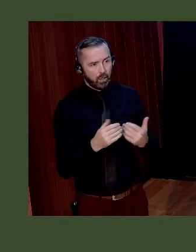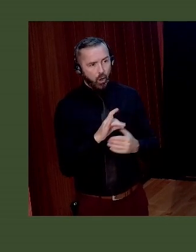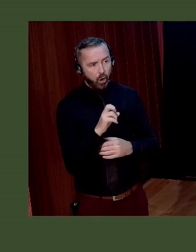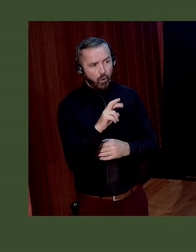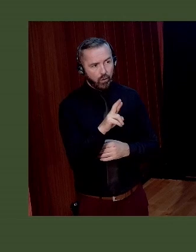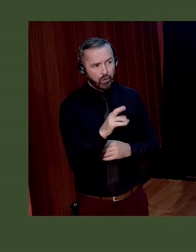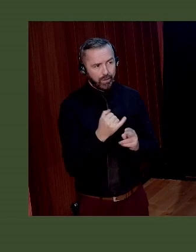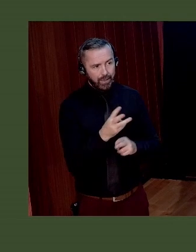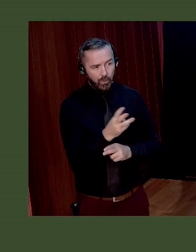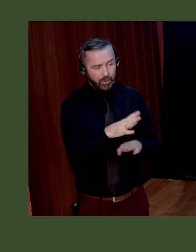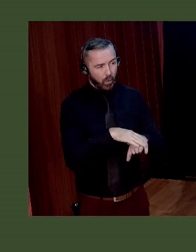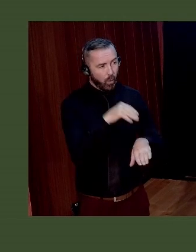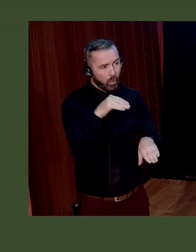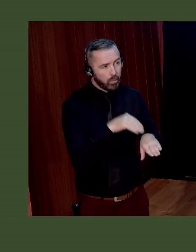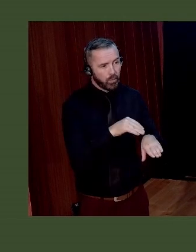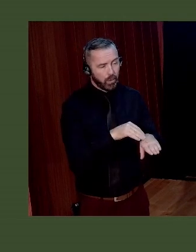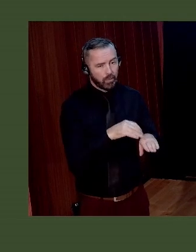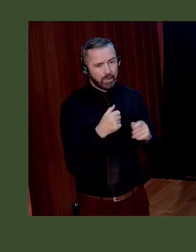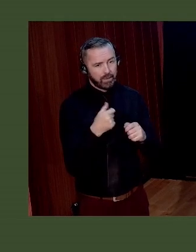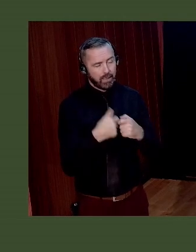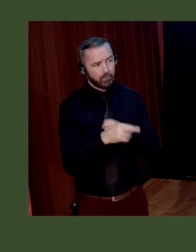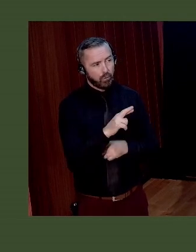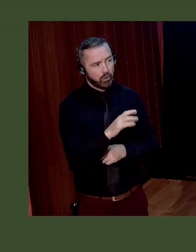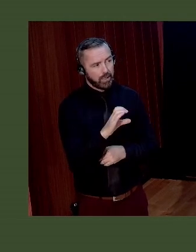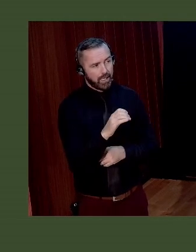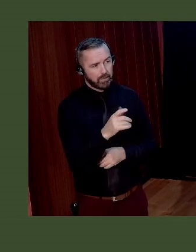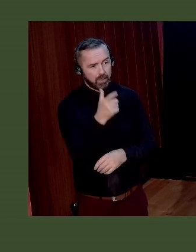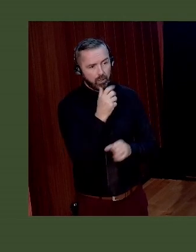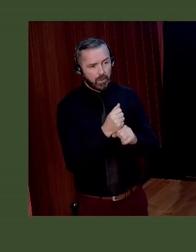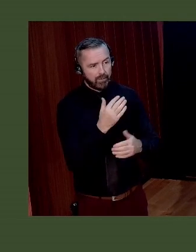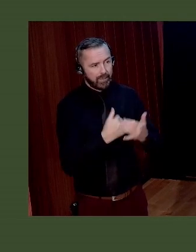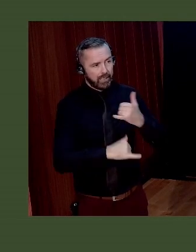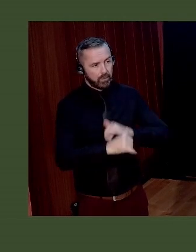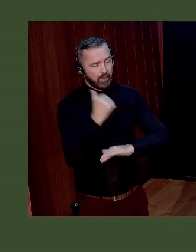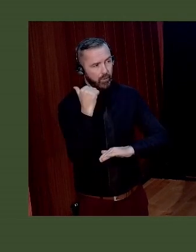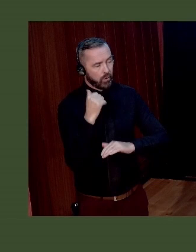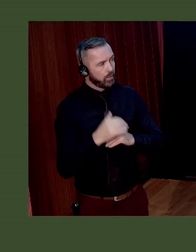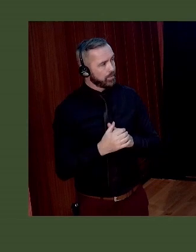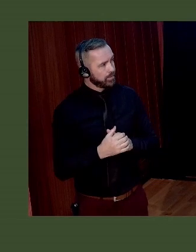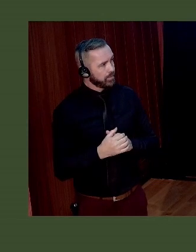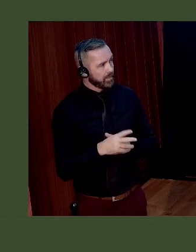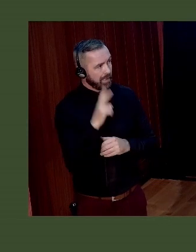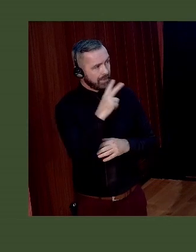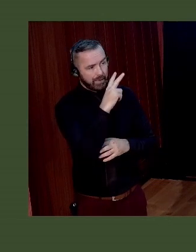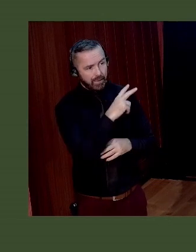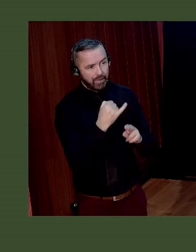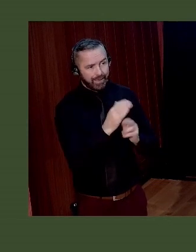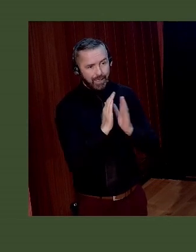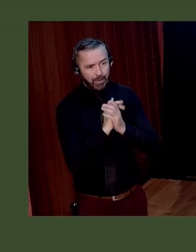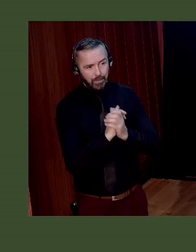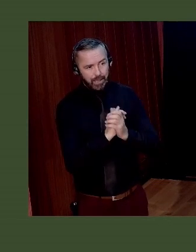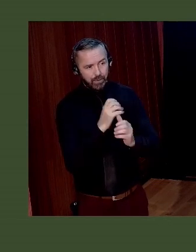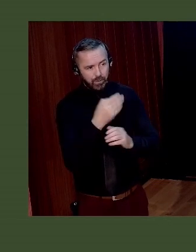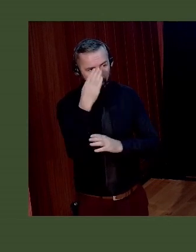an old story, an old problem, which Roger Casement had addressed several years before, as you can see there in the appeal to